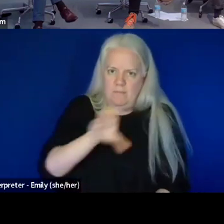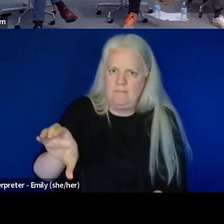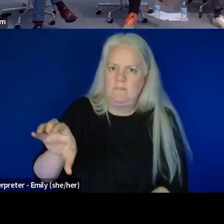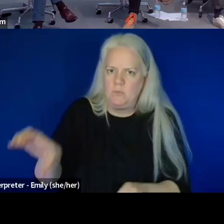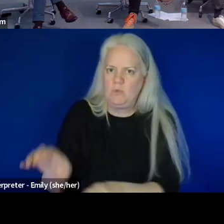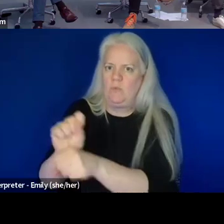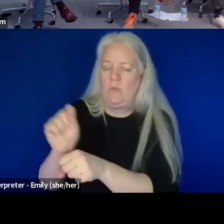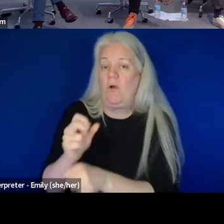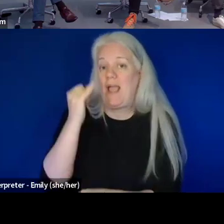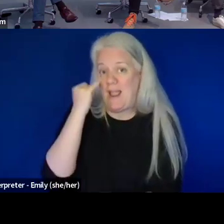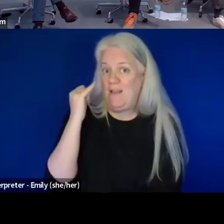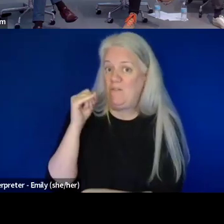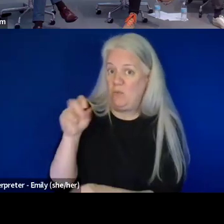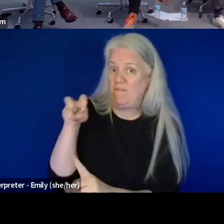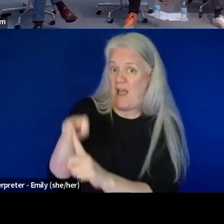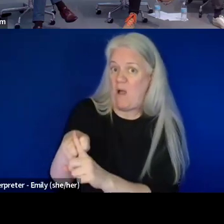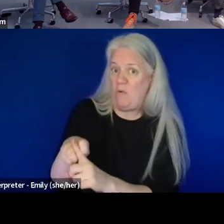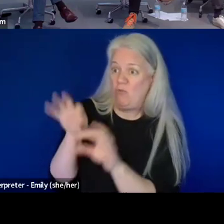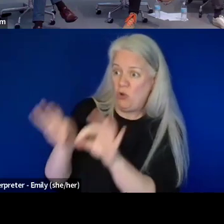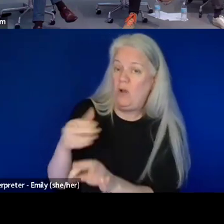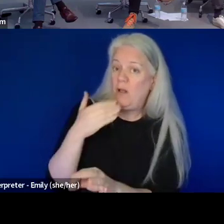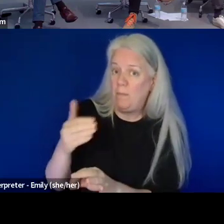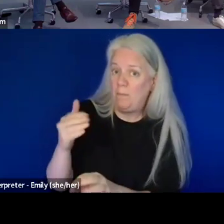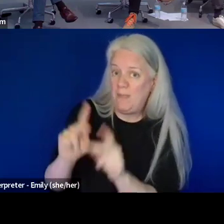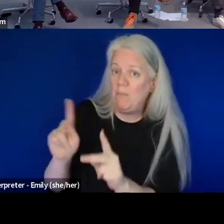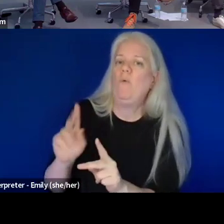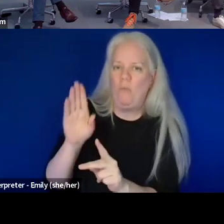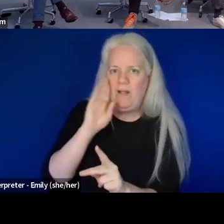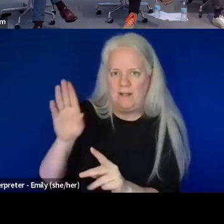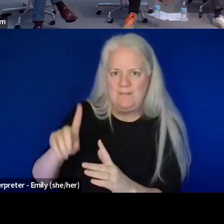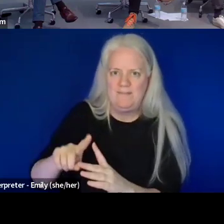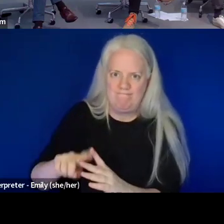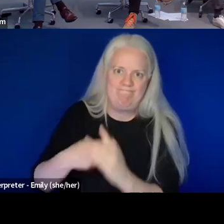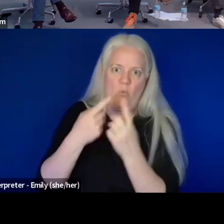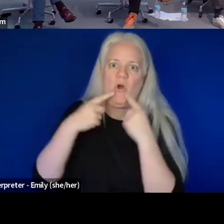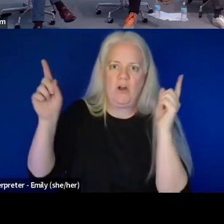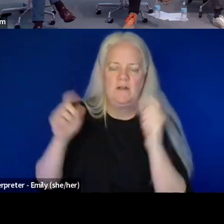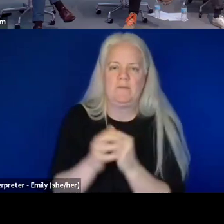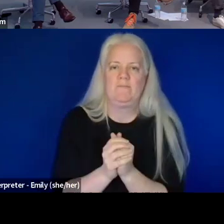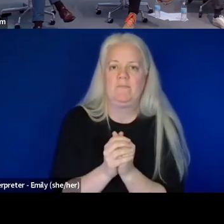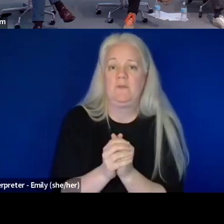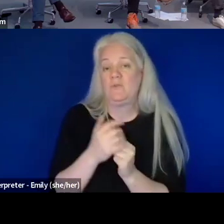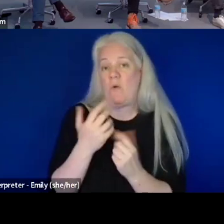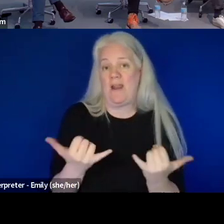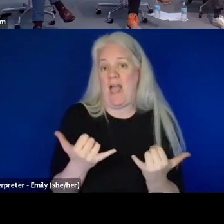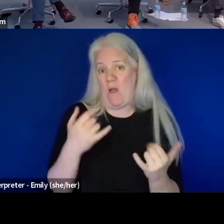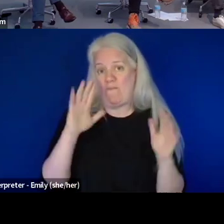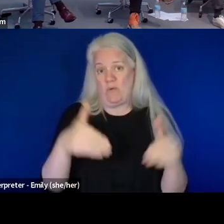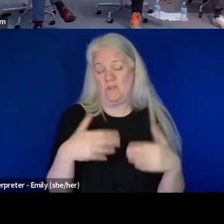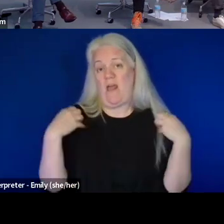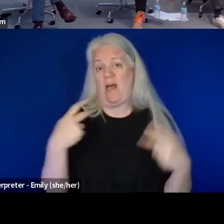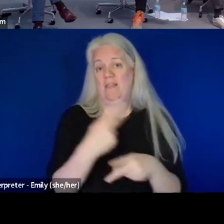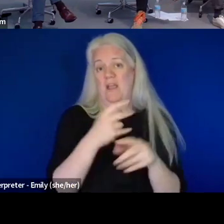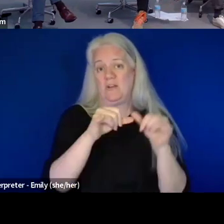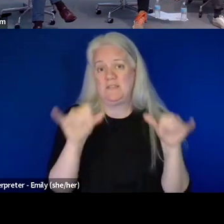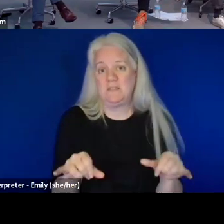you found the right people, then it'll start to work. And I think right now what we're thinking about in terms of like this healthcare system is like, we